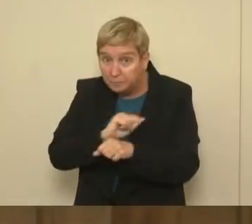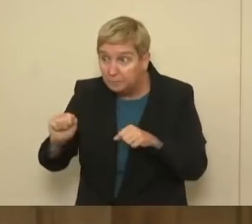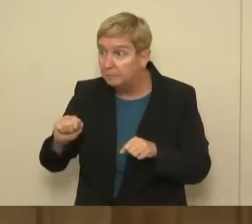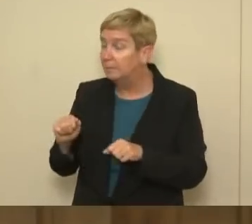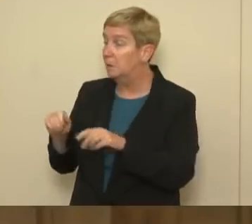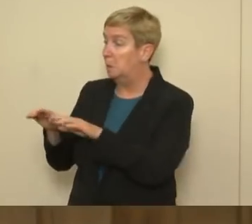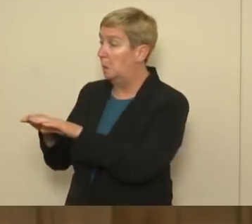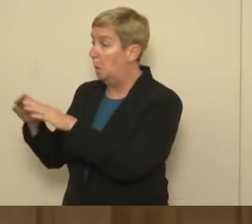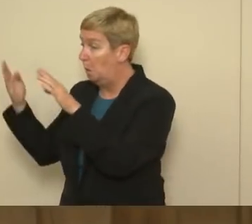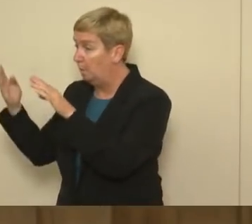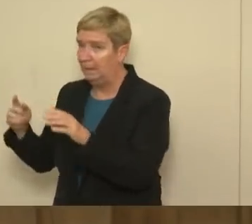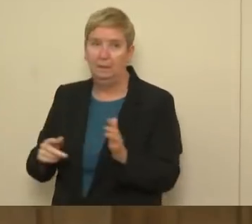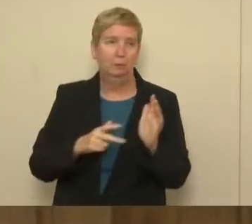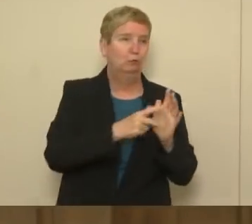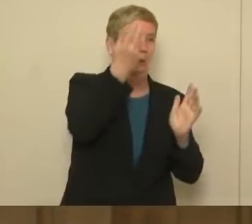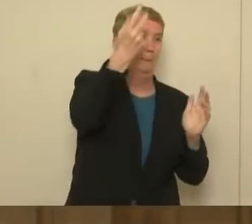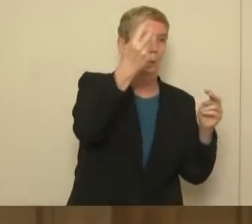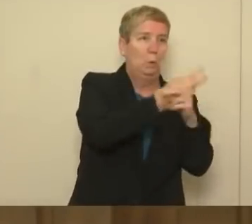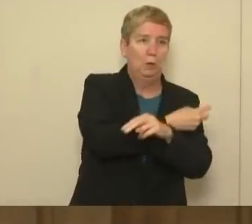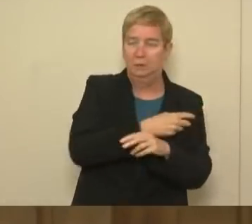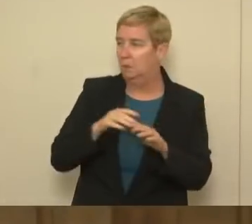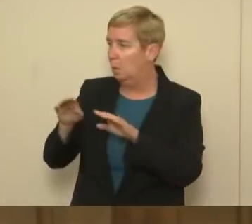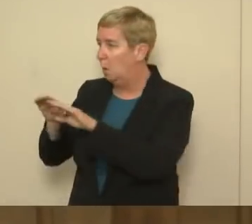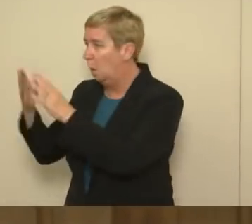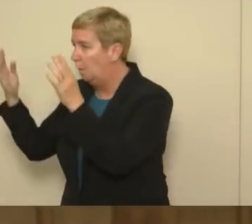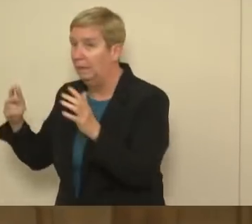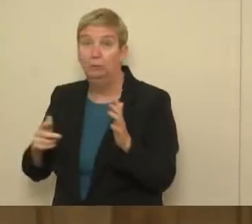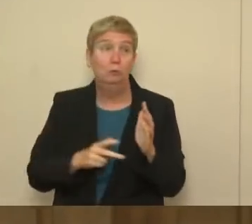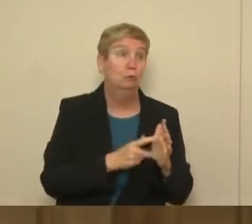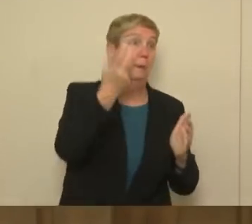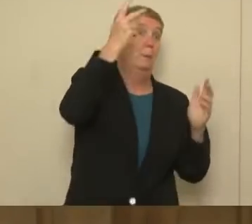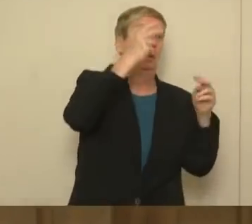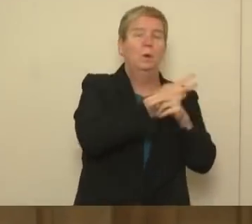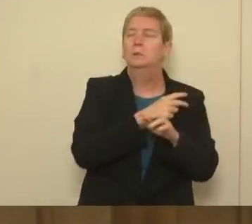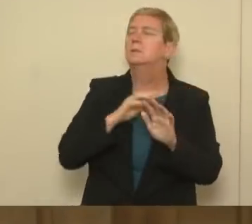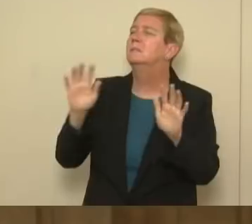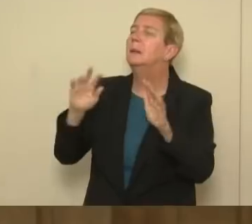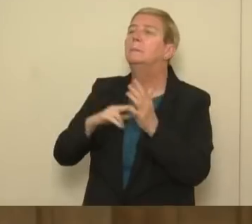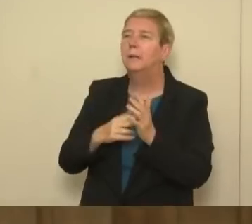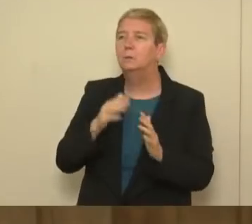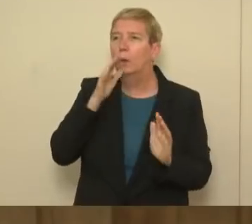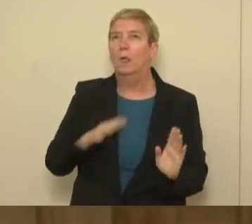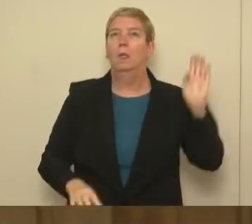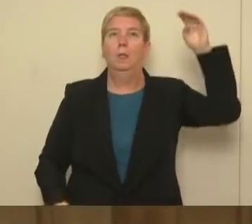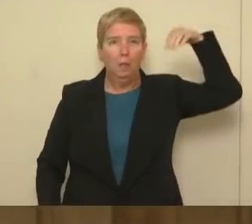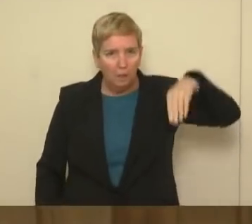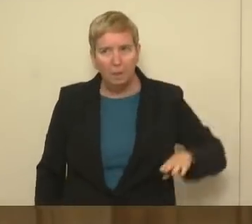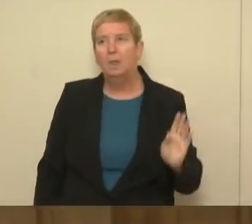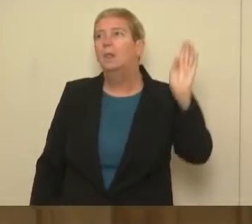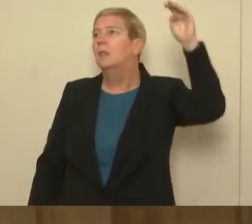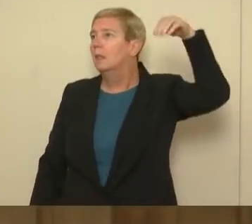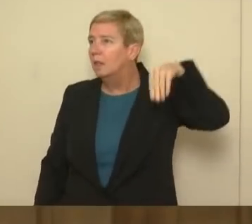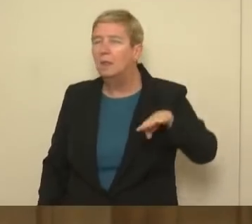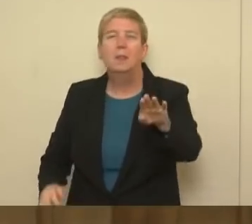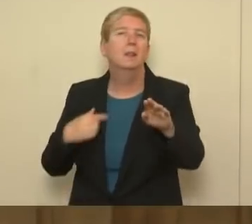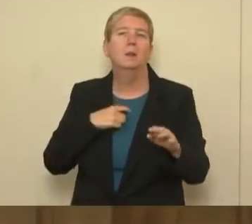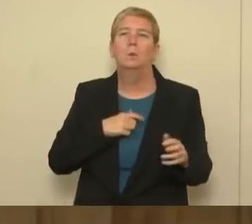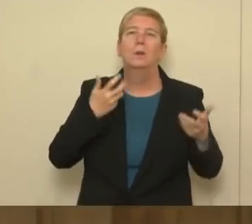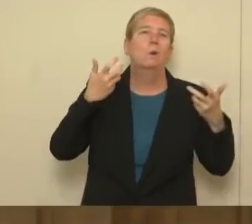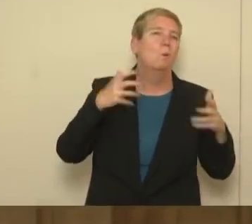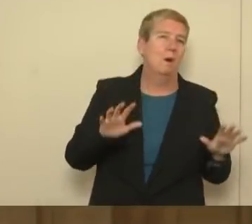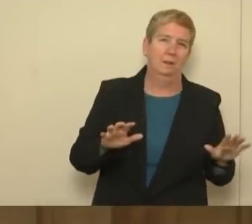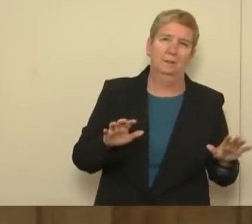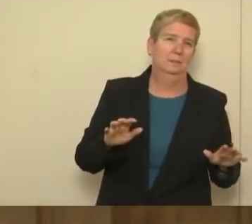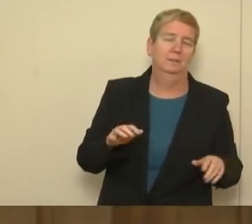time we open something up, we're just looking at a roller coaster of daily cases between here and when we